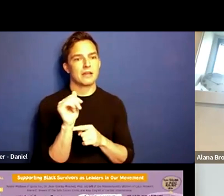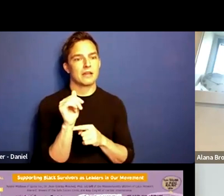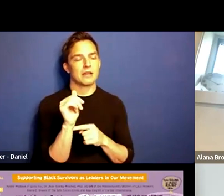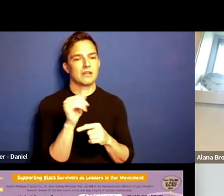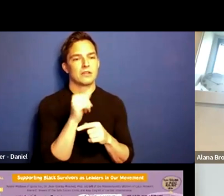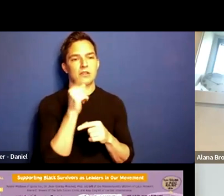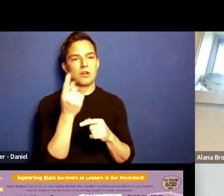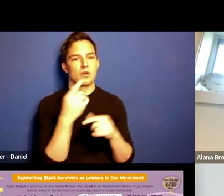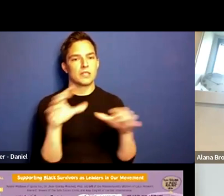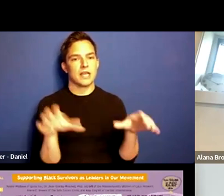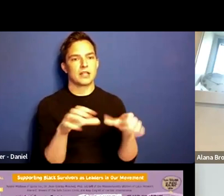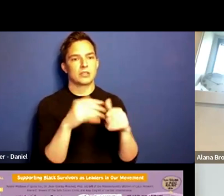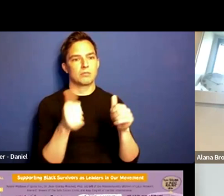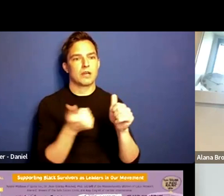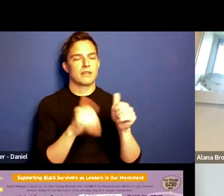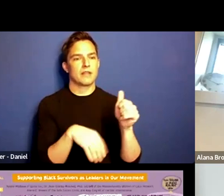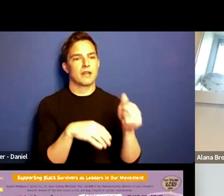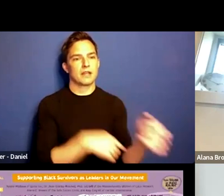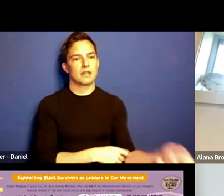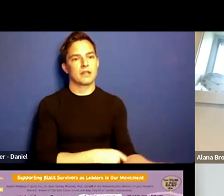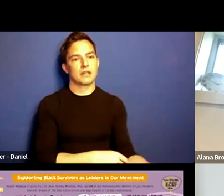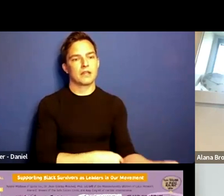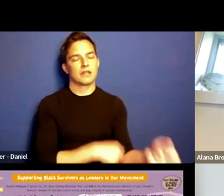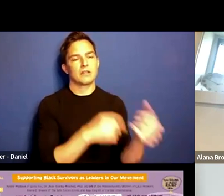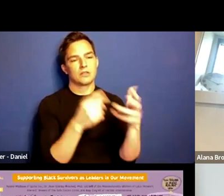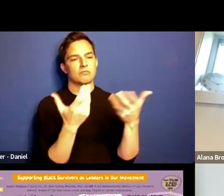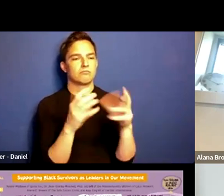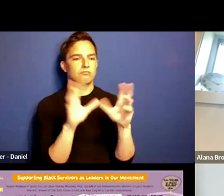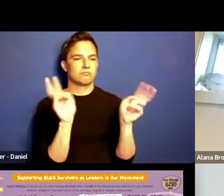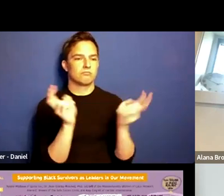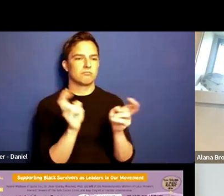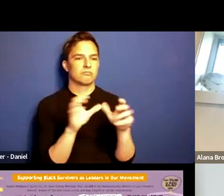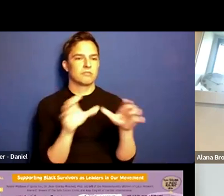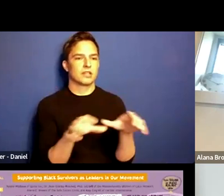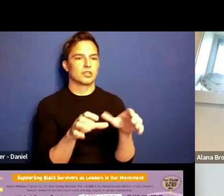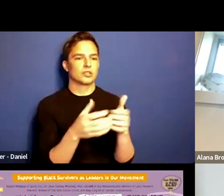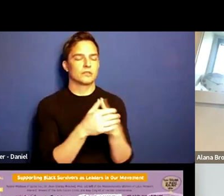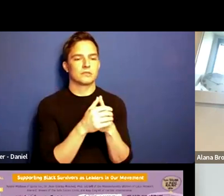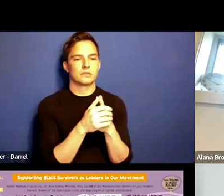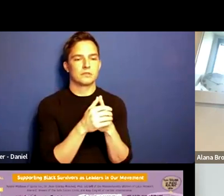it. Co-conspirator there's action. Mm-hmm. Mm-hmm.